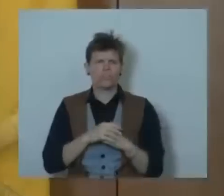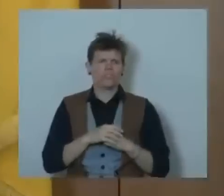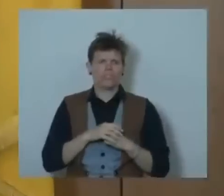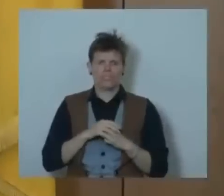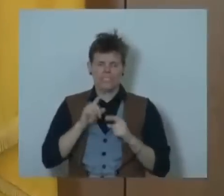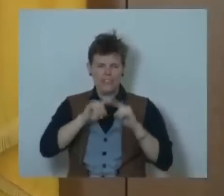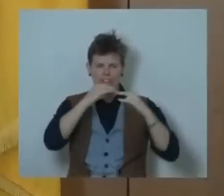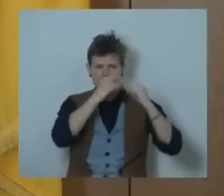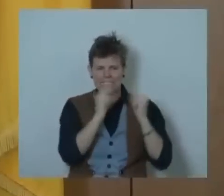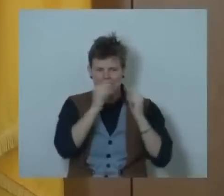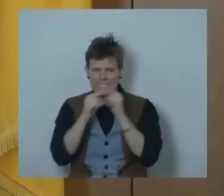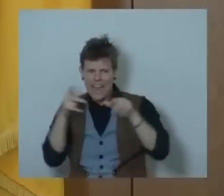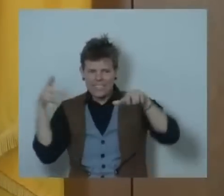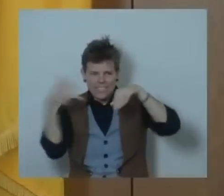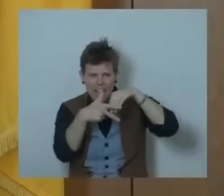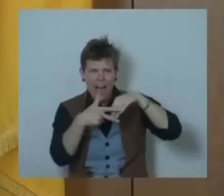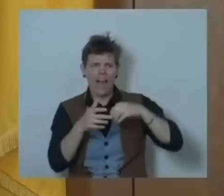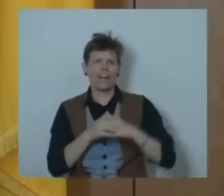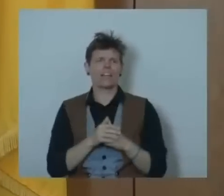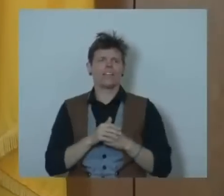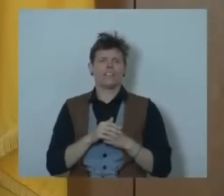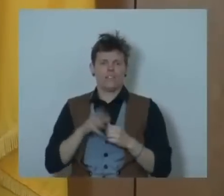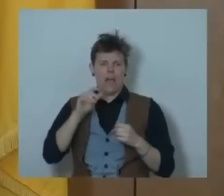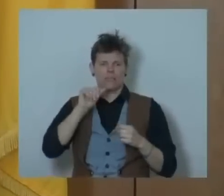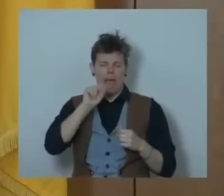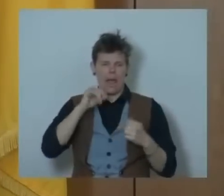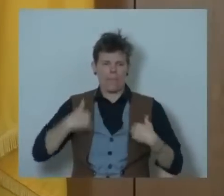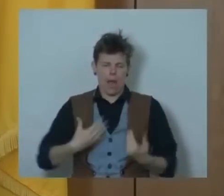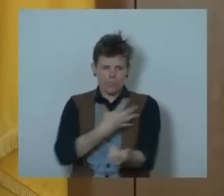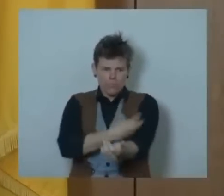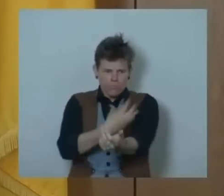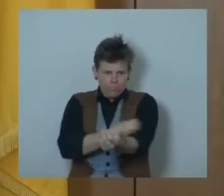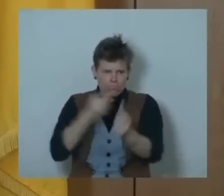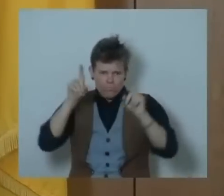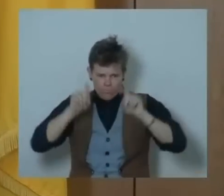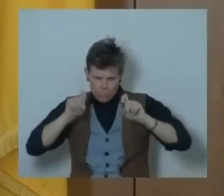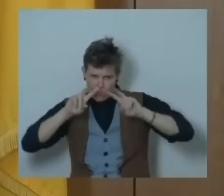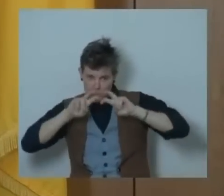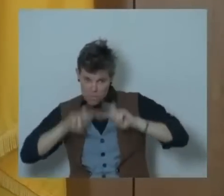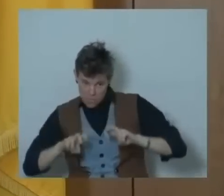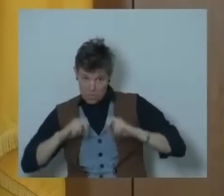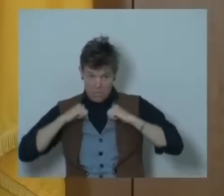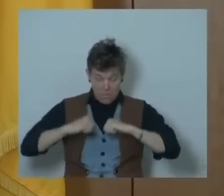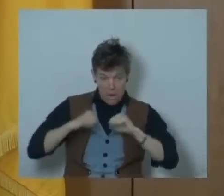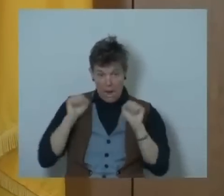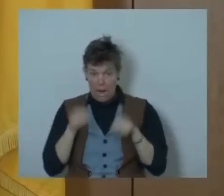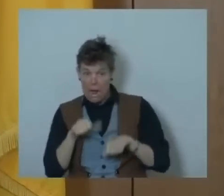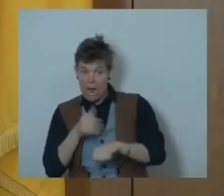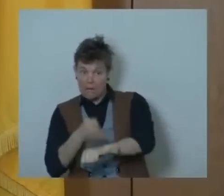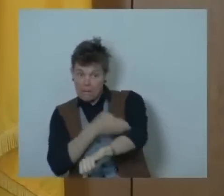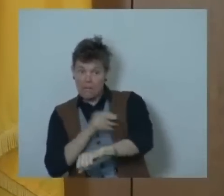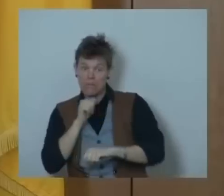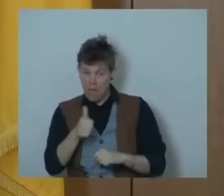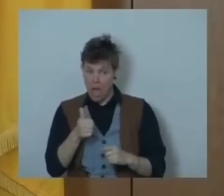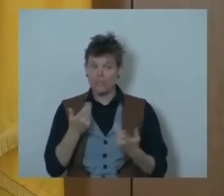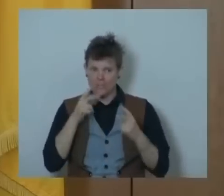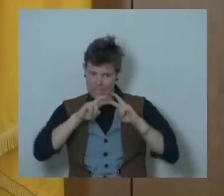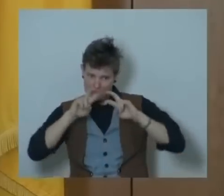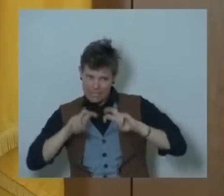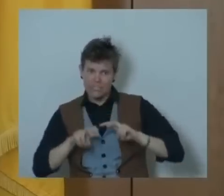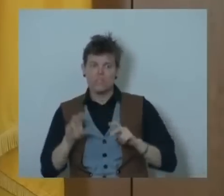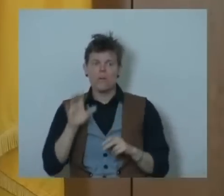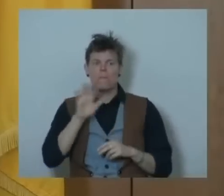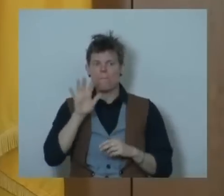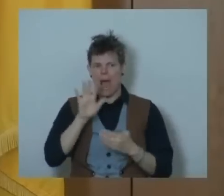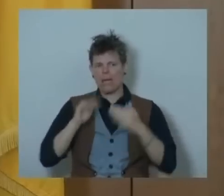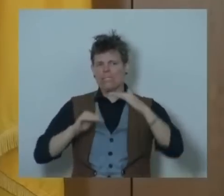side. Right now, we could get to about just under 6,000. And again, there's a two-part, and I want to go to